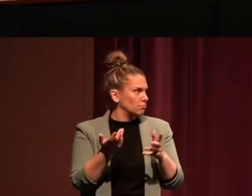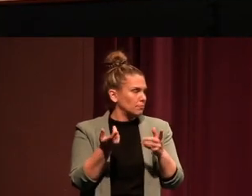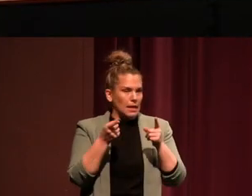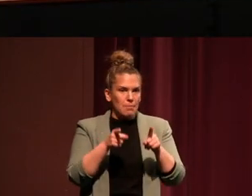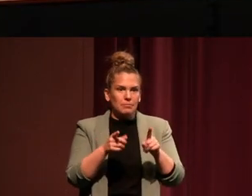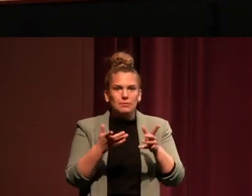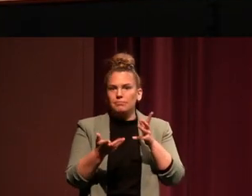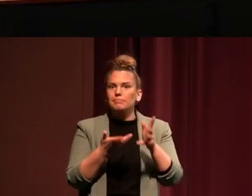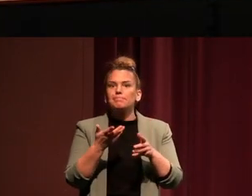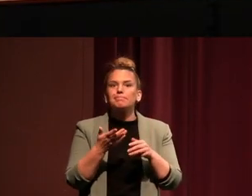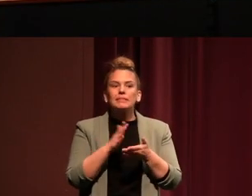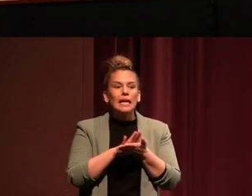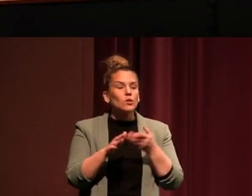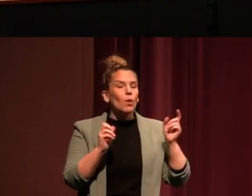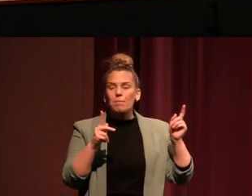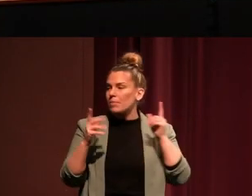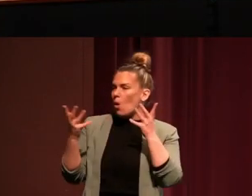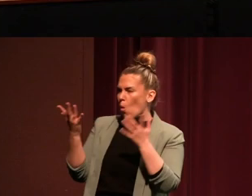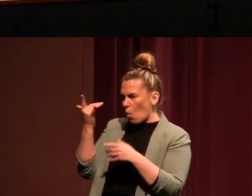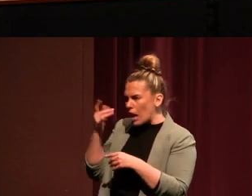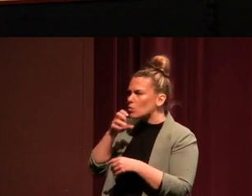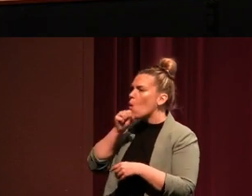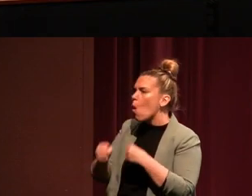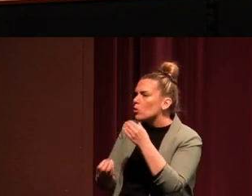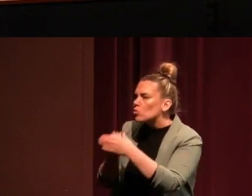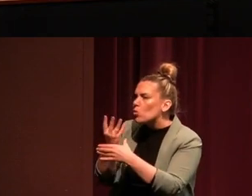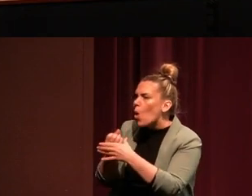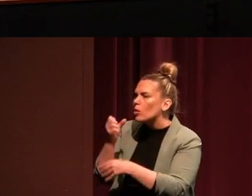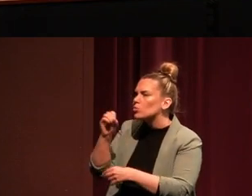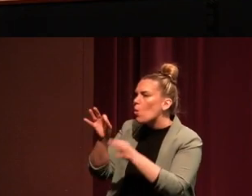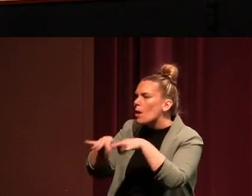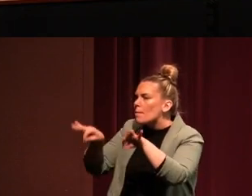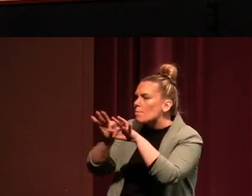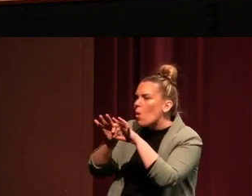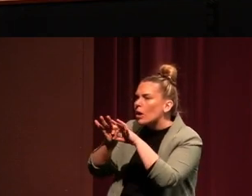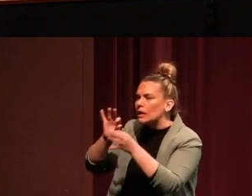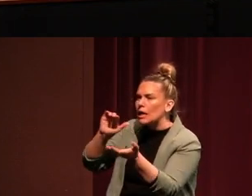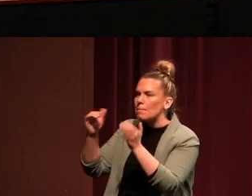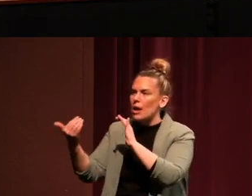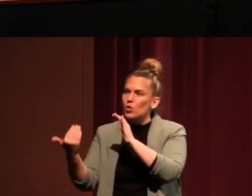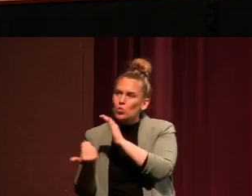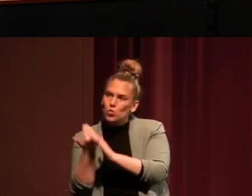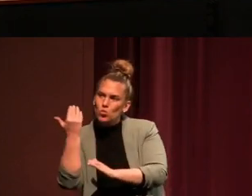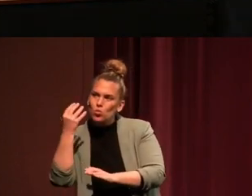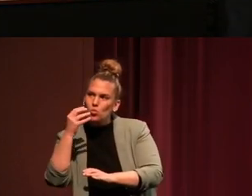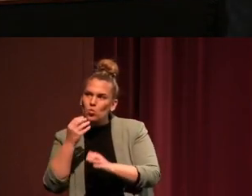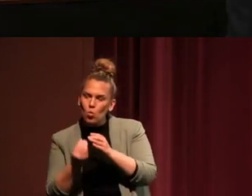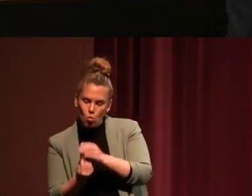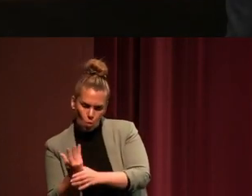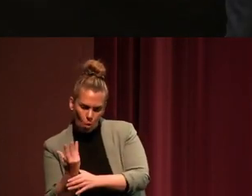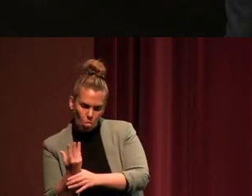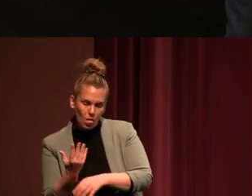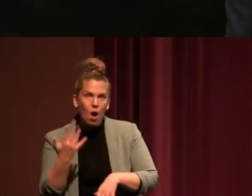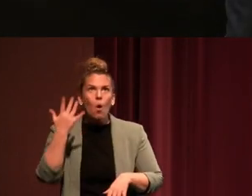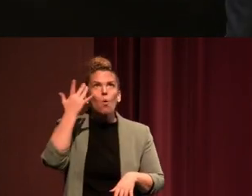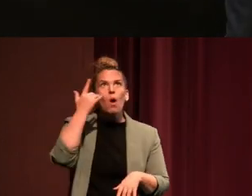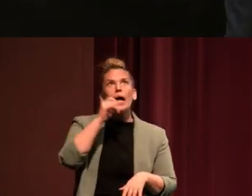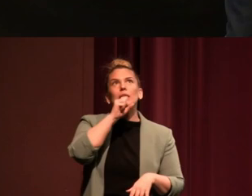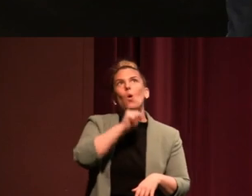All right, why is old growth so important versus new growth? Why is old growth so